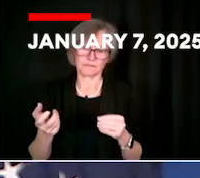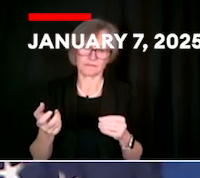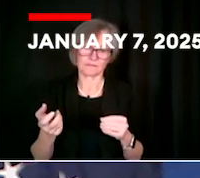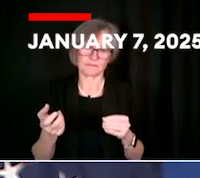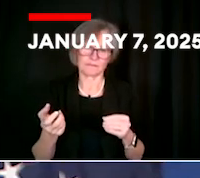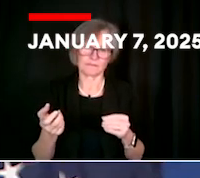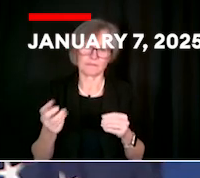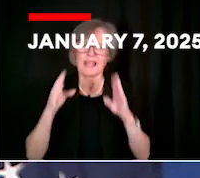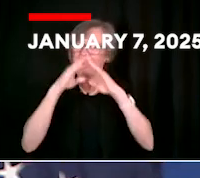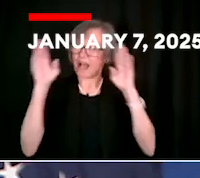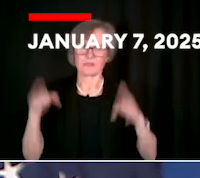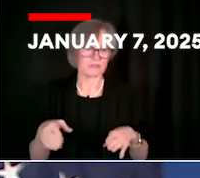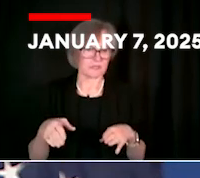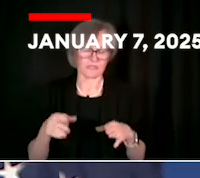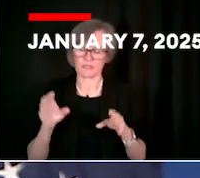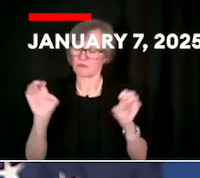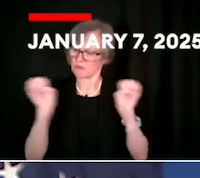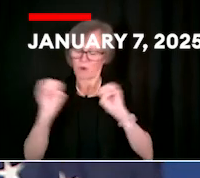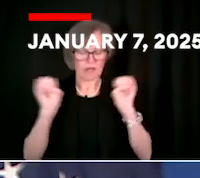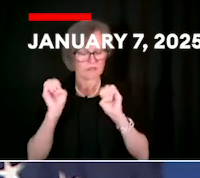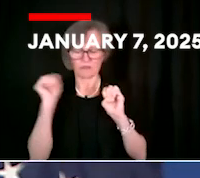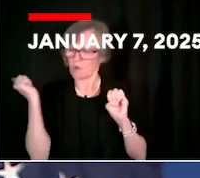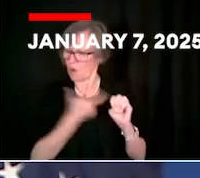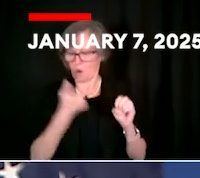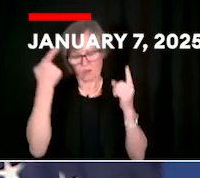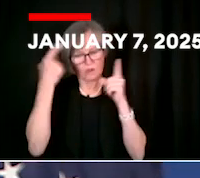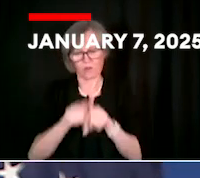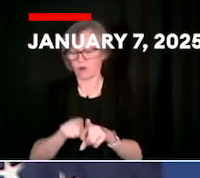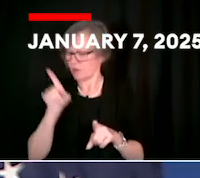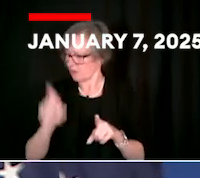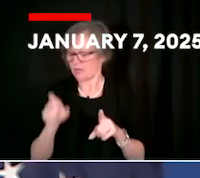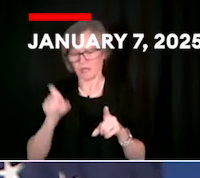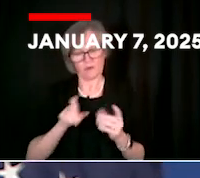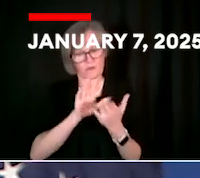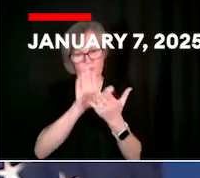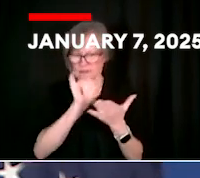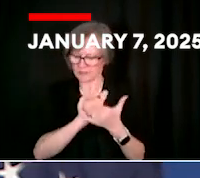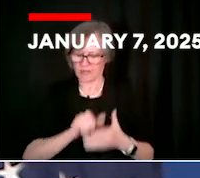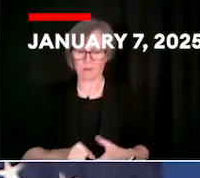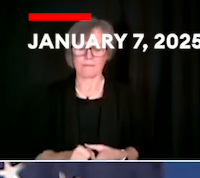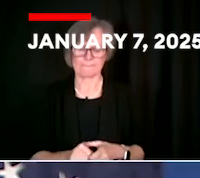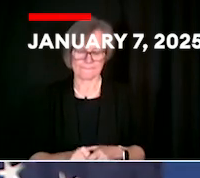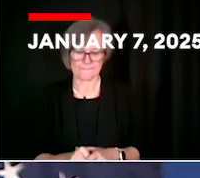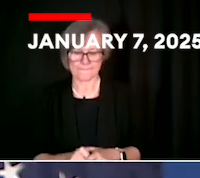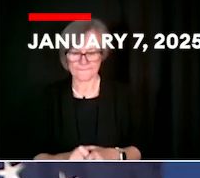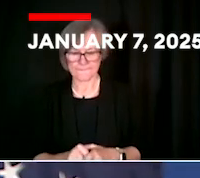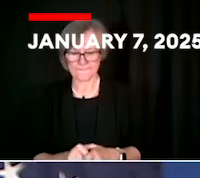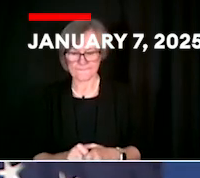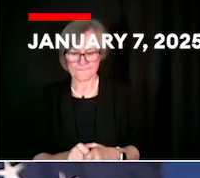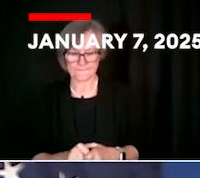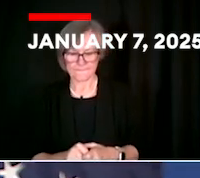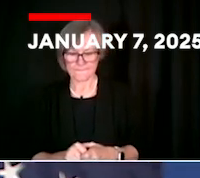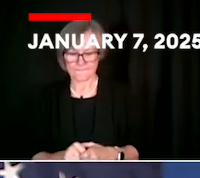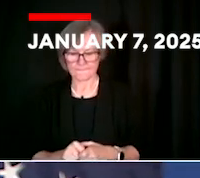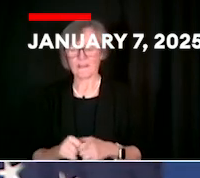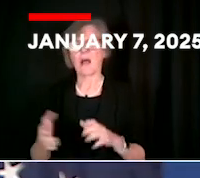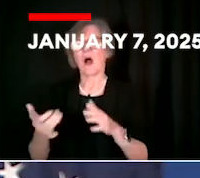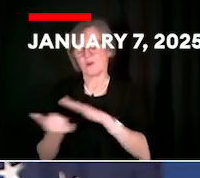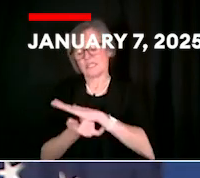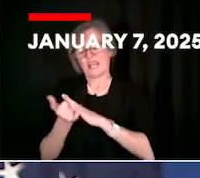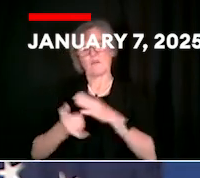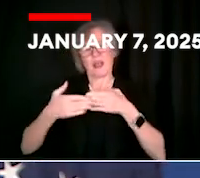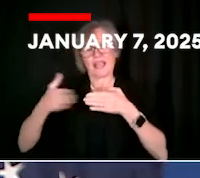the housing crisis that we're facing. The platform gates on subway gates. Platform. Yeah,